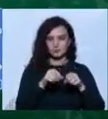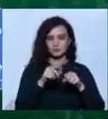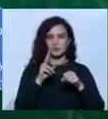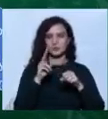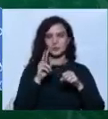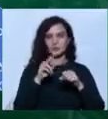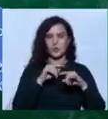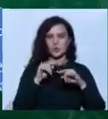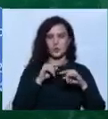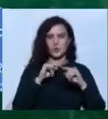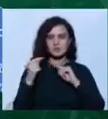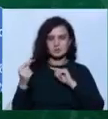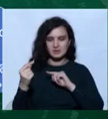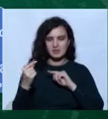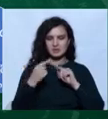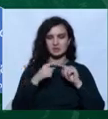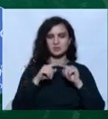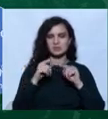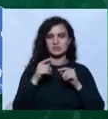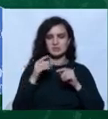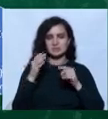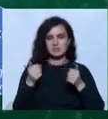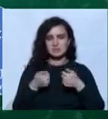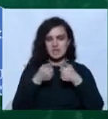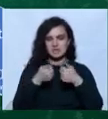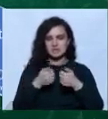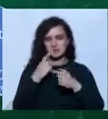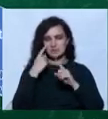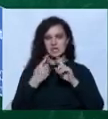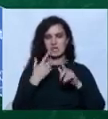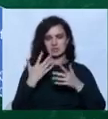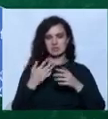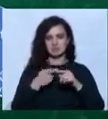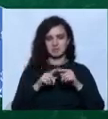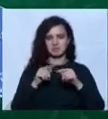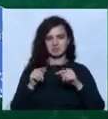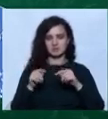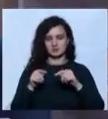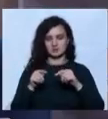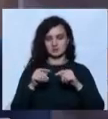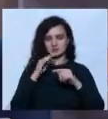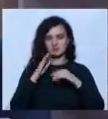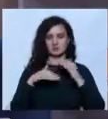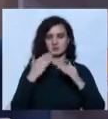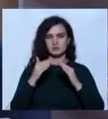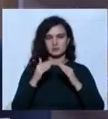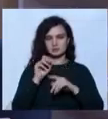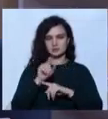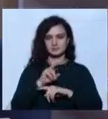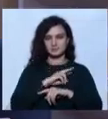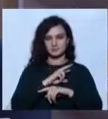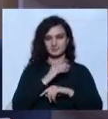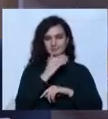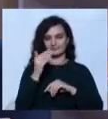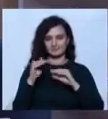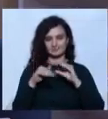conspirator, greed, courage, and charisma. Now that brings us to our homework. We've loved hearing